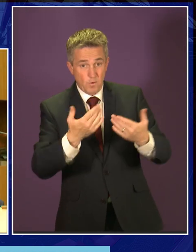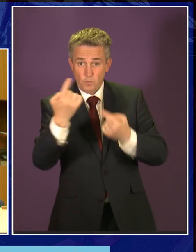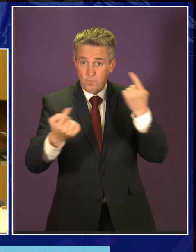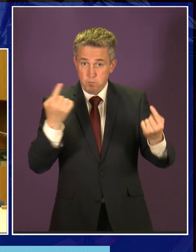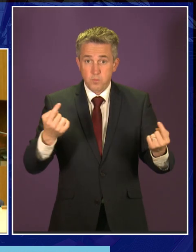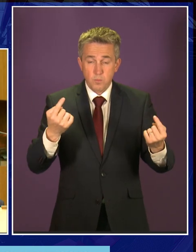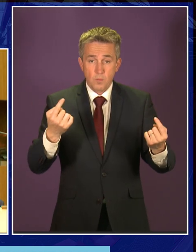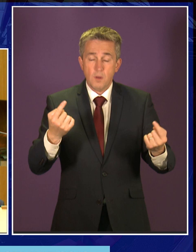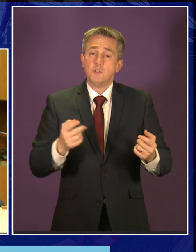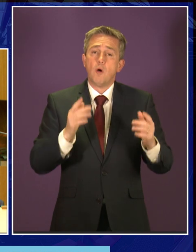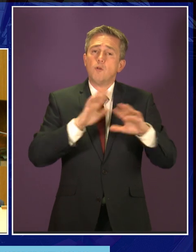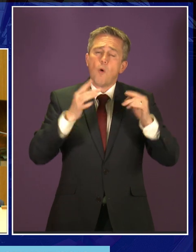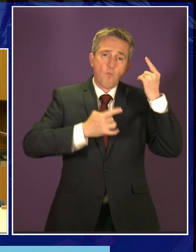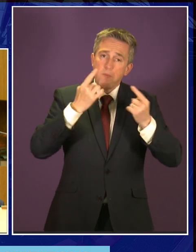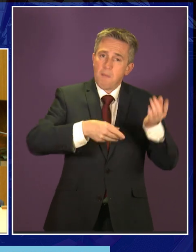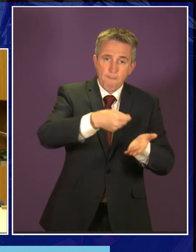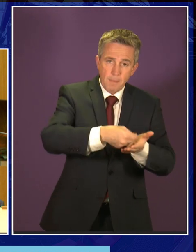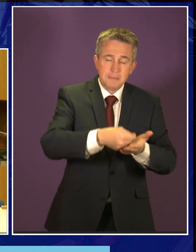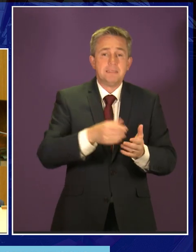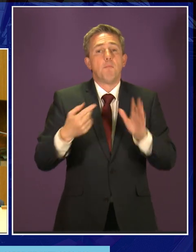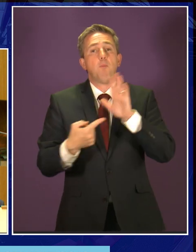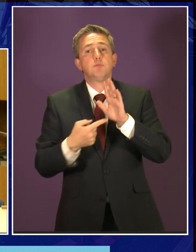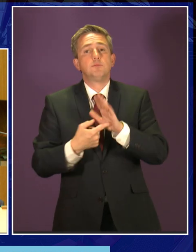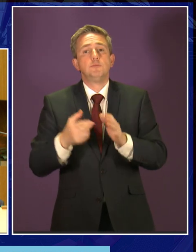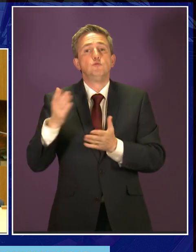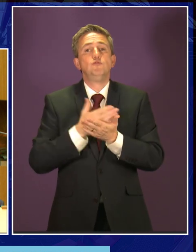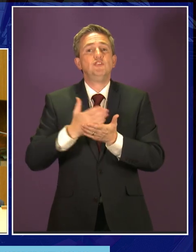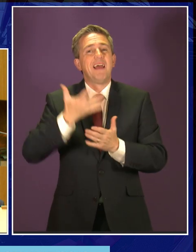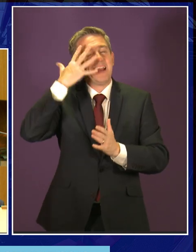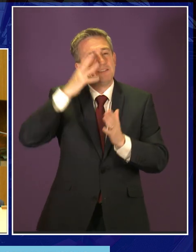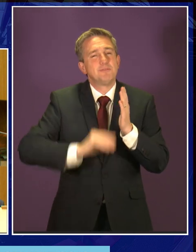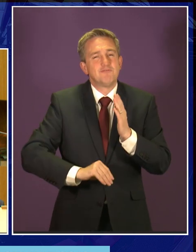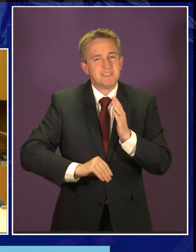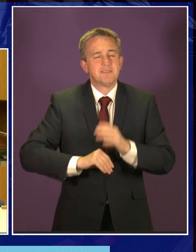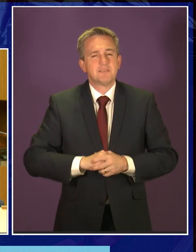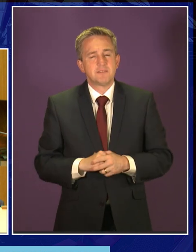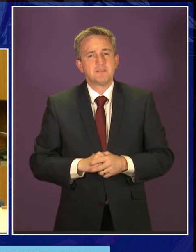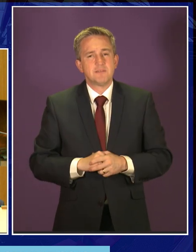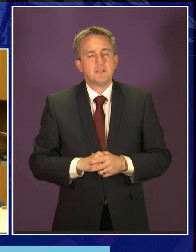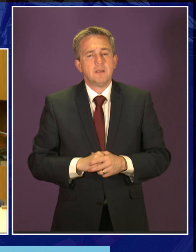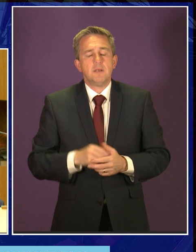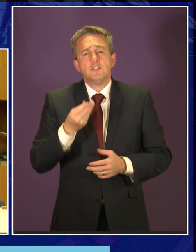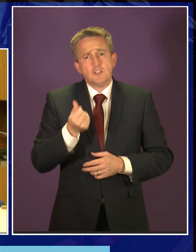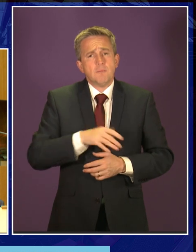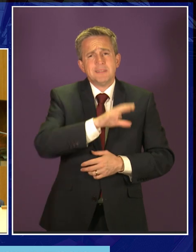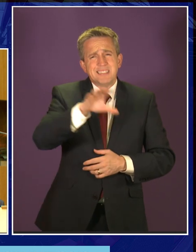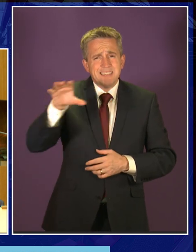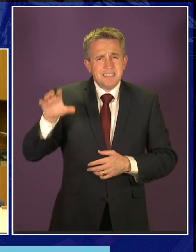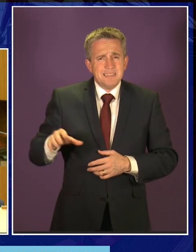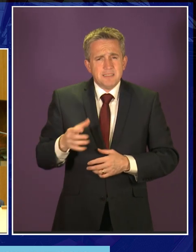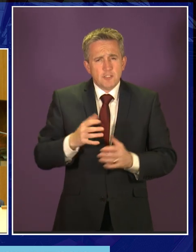less about expense and more about experience. Aligned with this, we heard about agile cities and